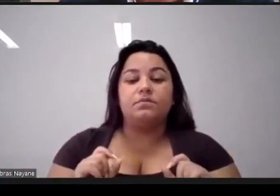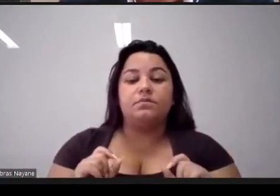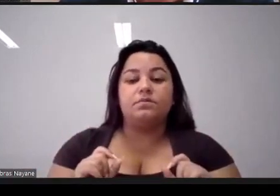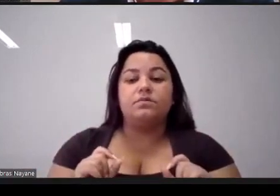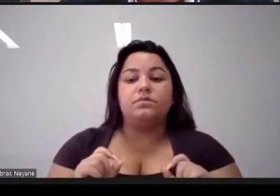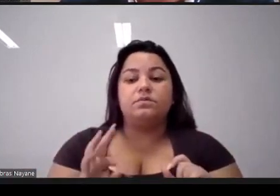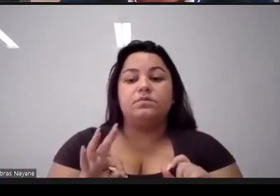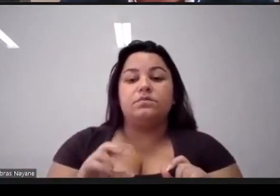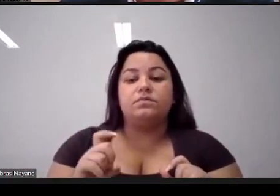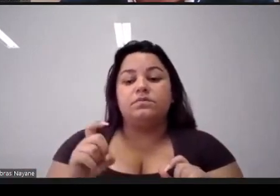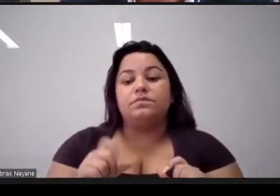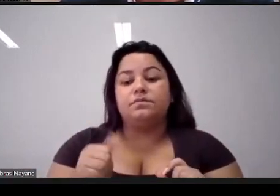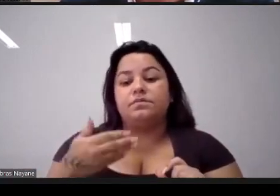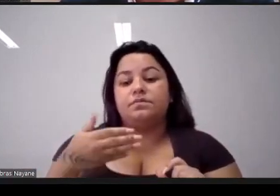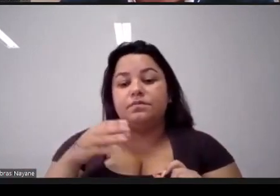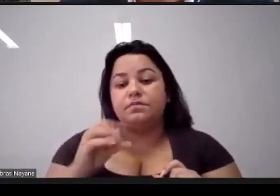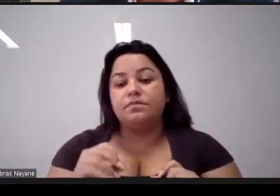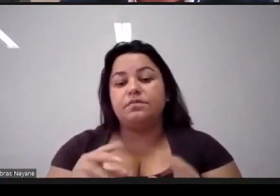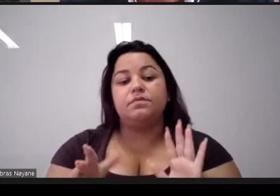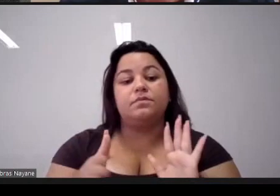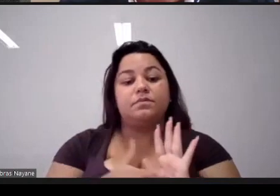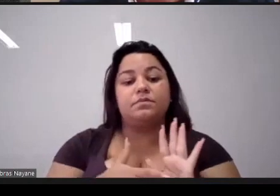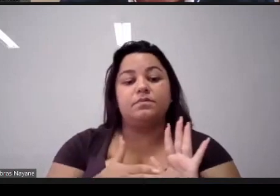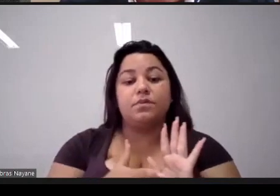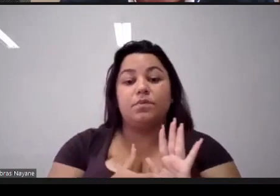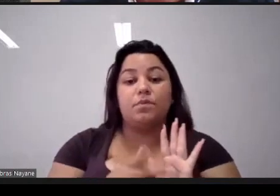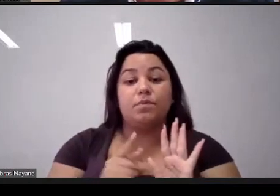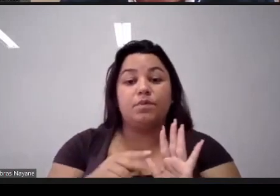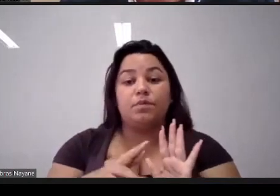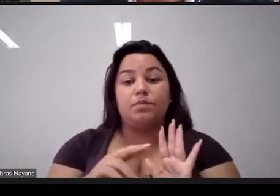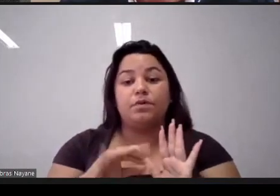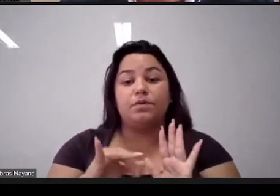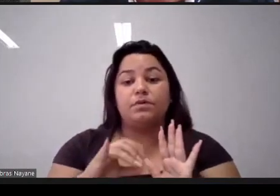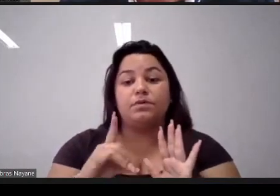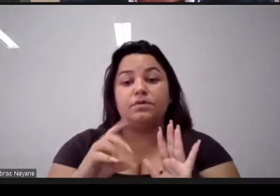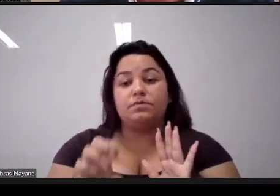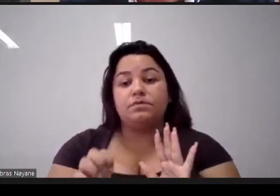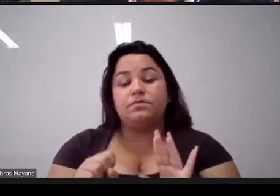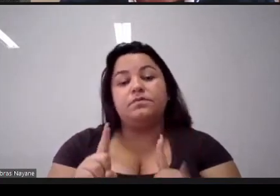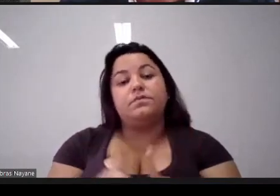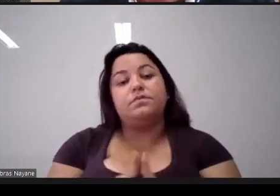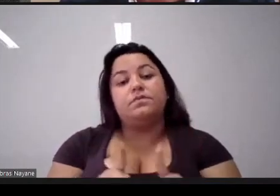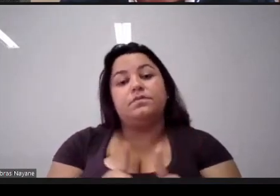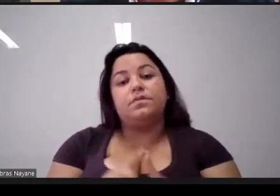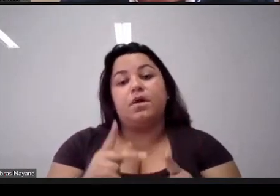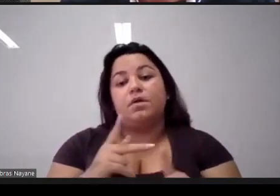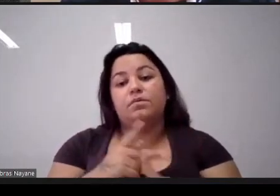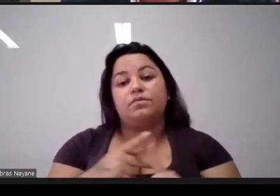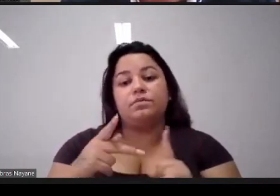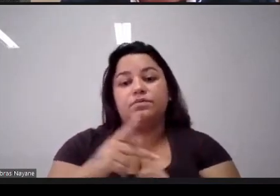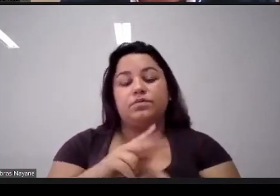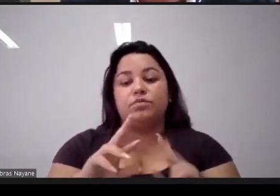that creates some different behaviors and tensions